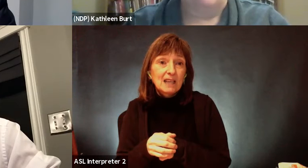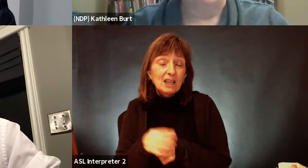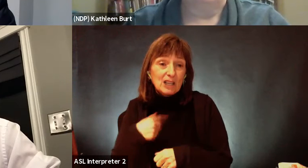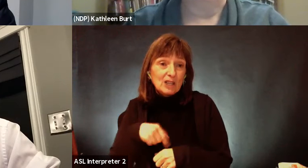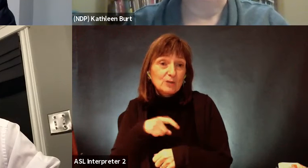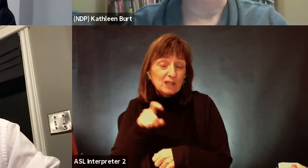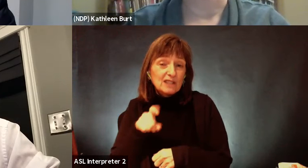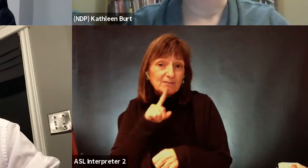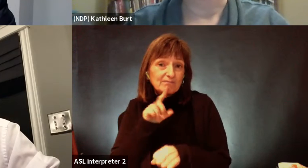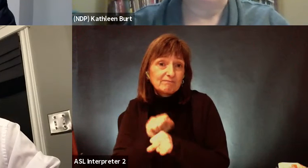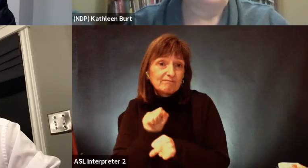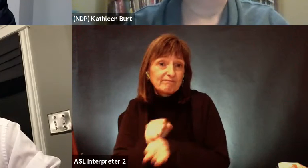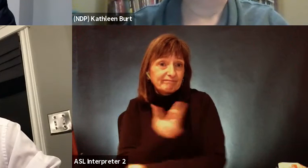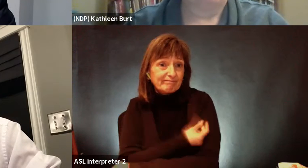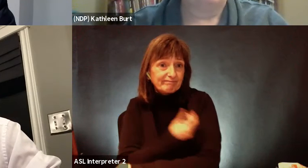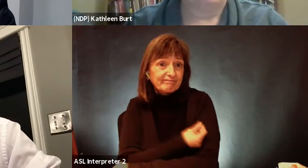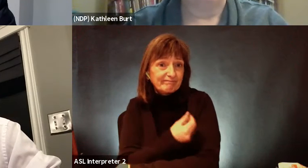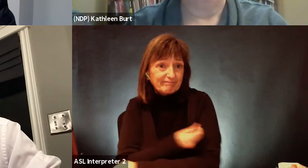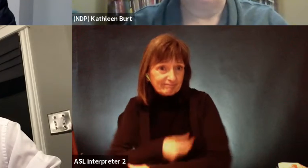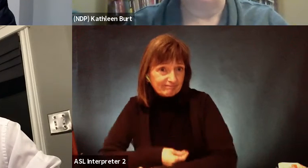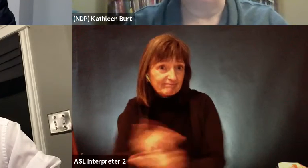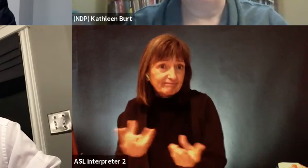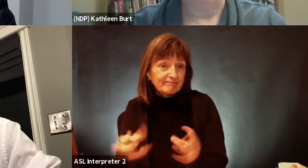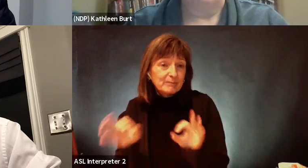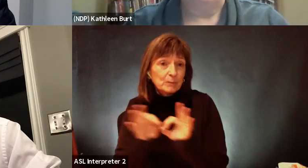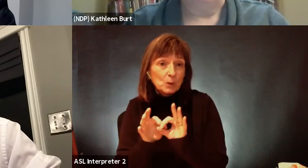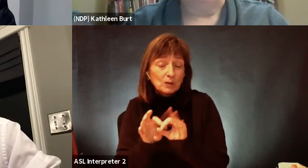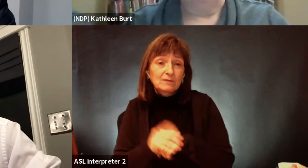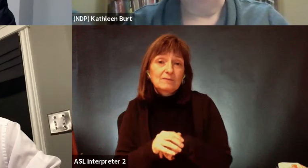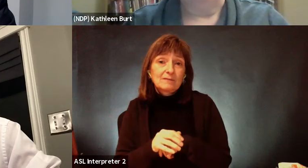can vaccinate as many people as we can, especially the most vulnerable.